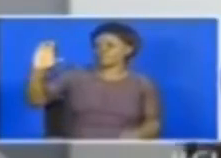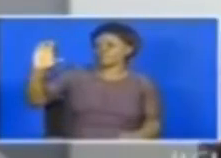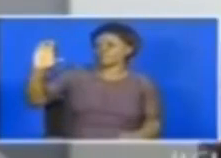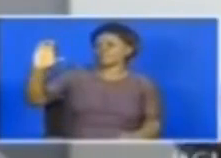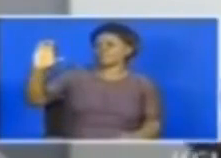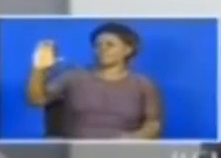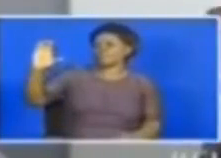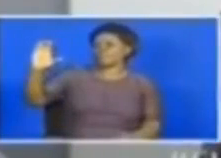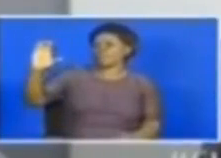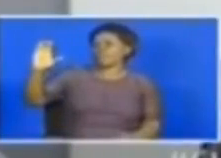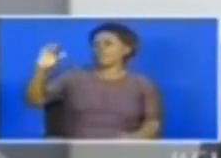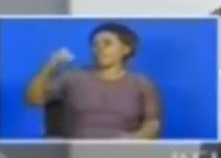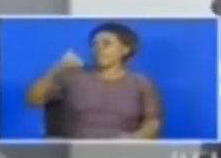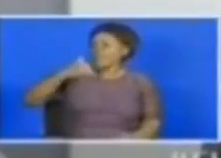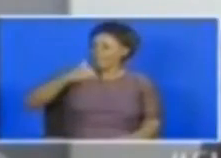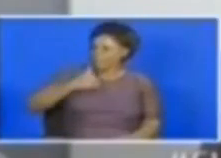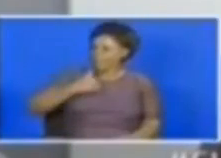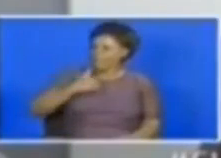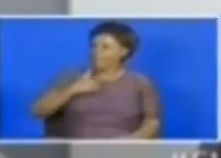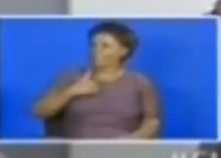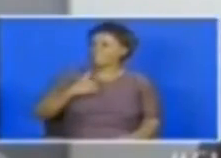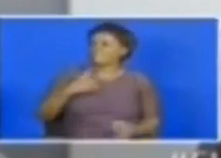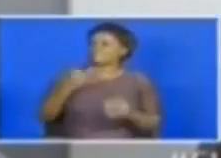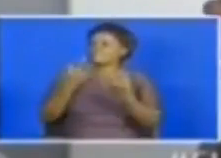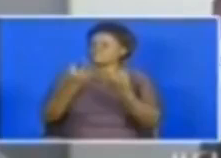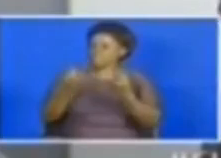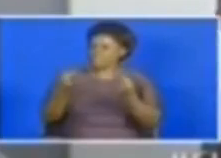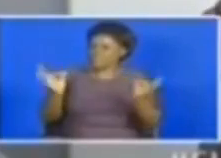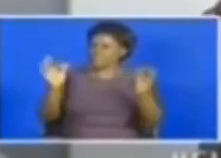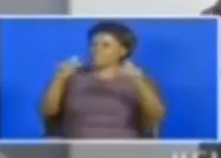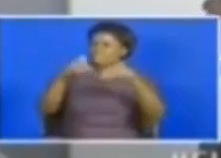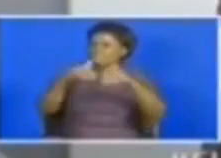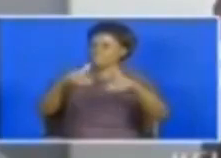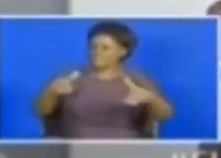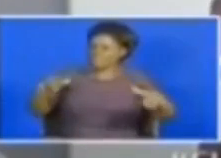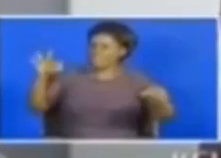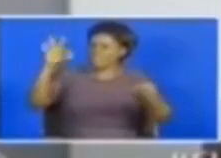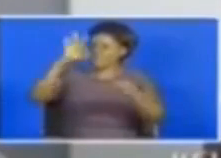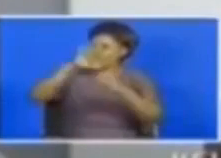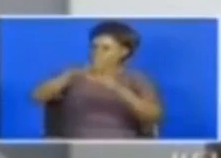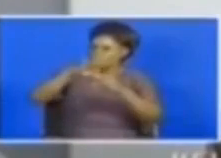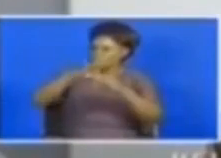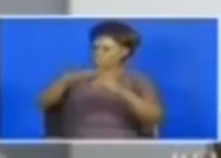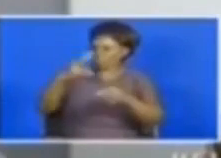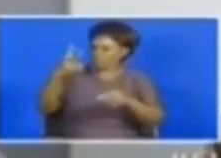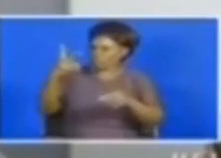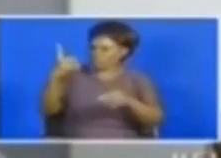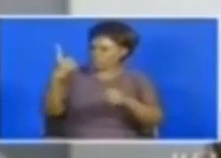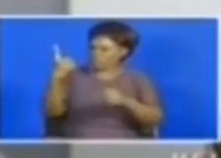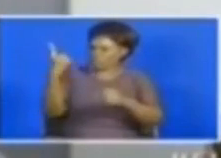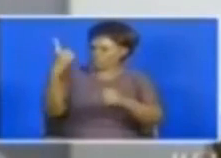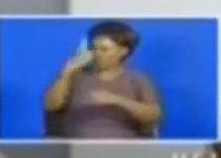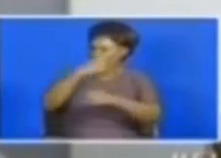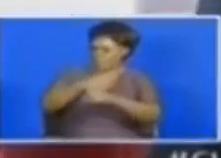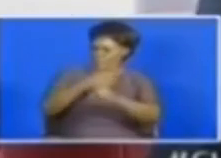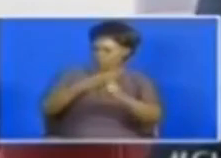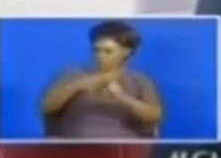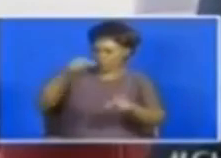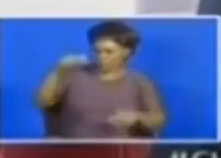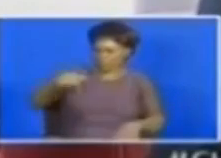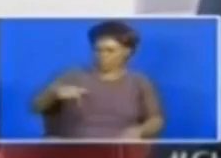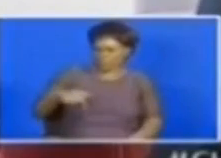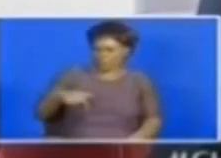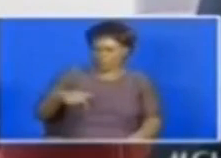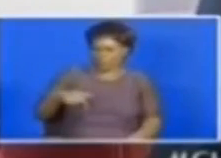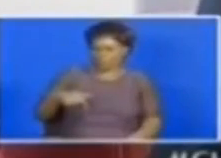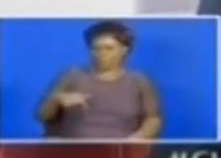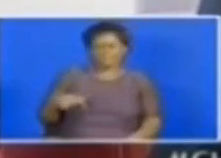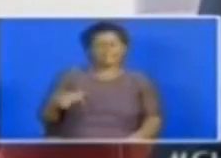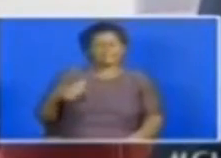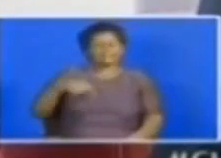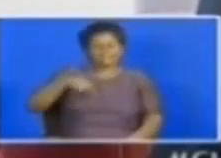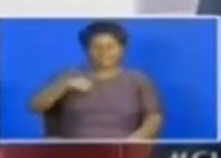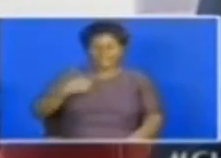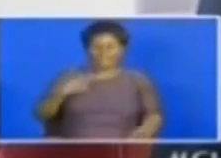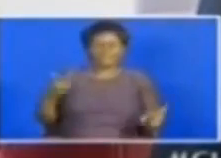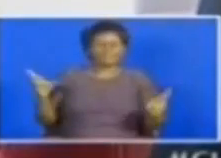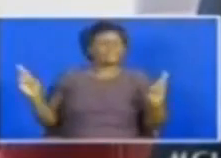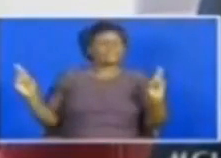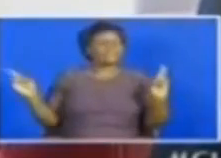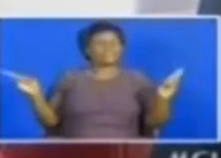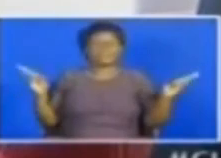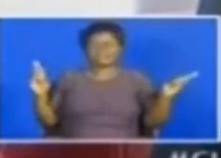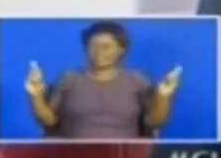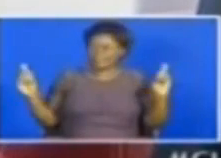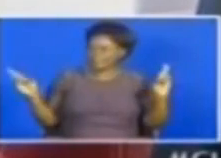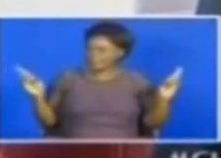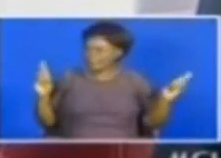has to conduct a free, fair, credible election 21 days from today? Yvonne, I think we're very ready. I think we